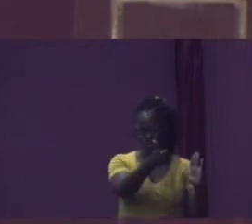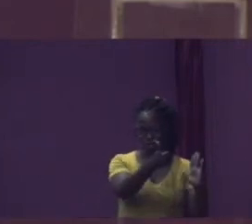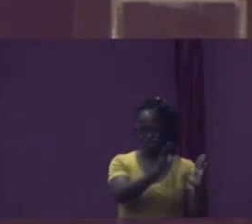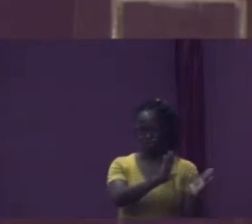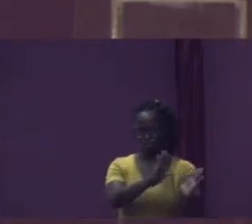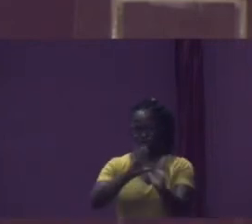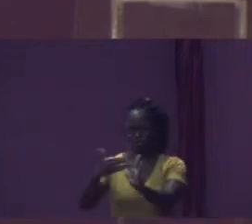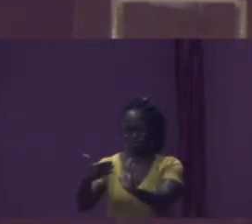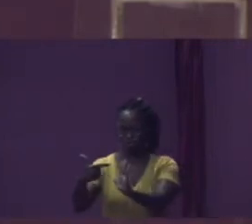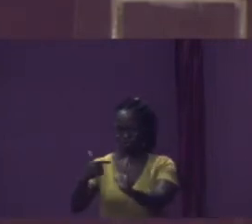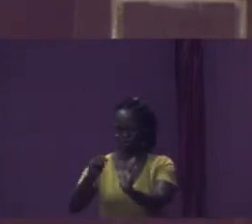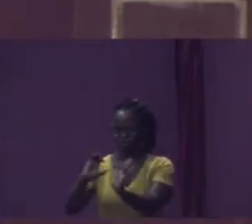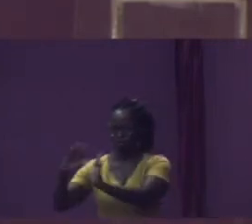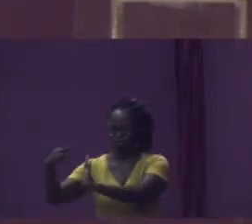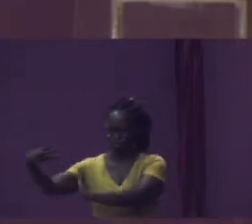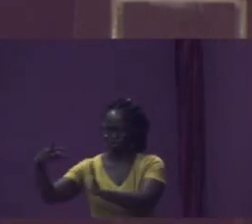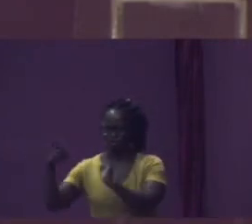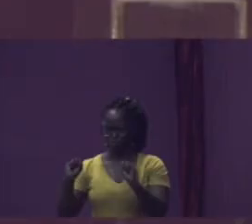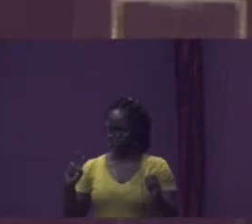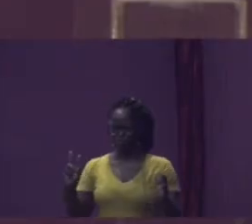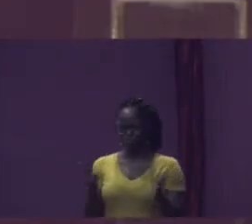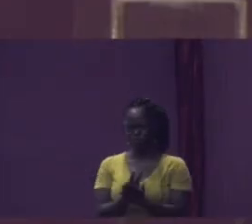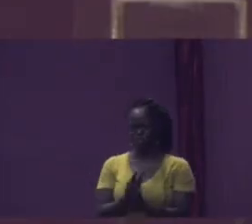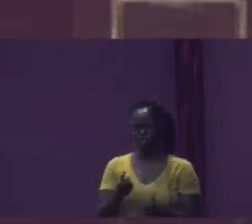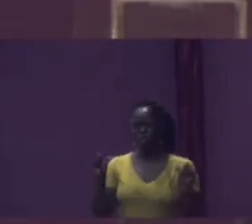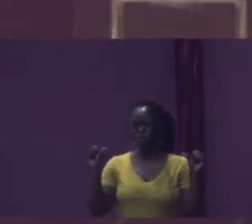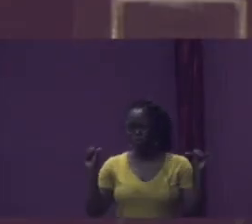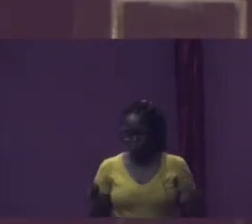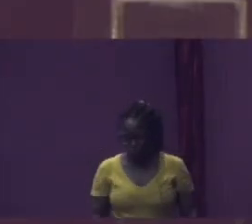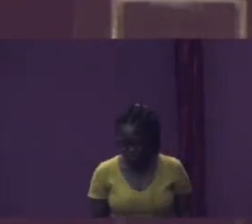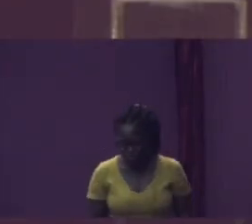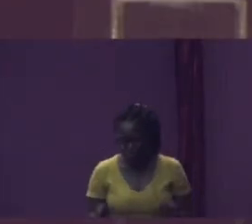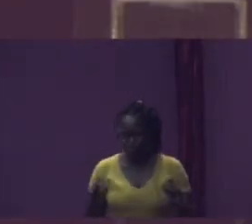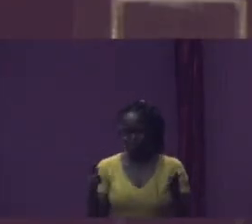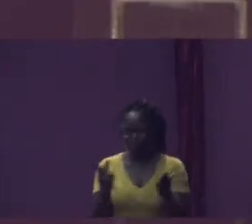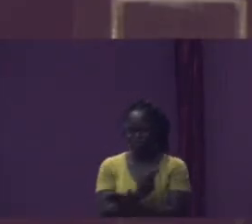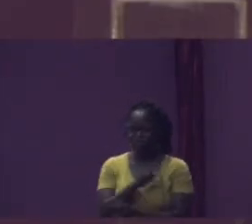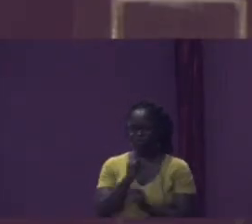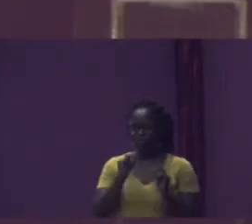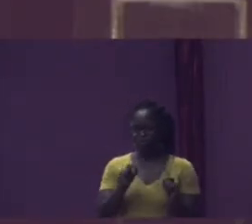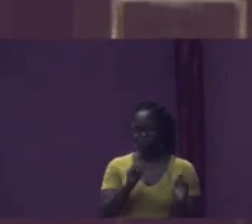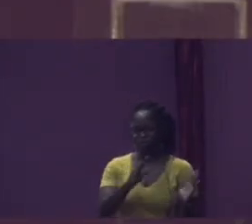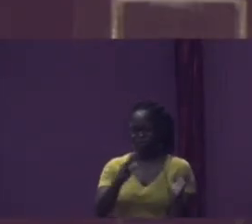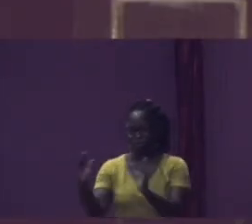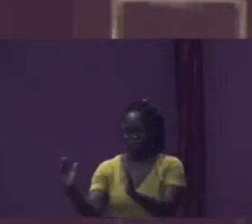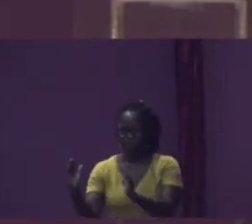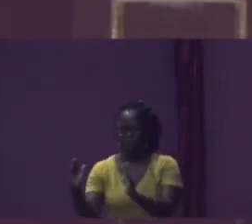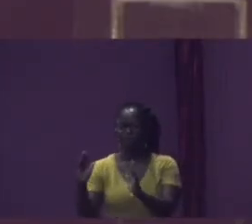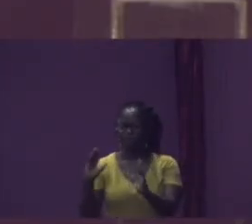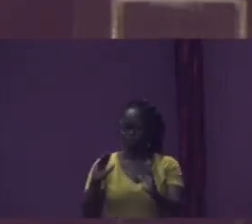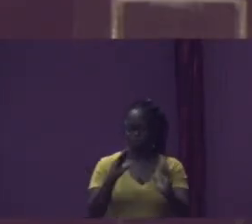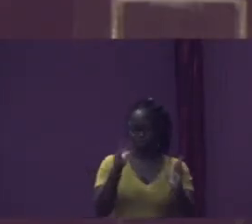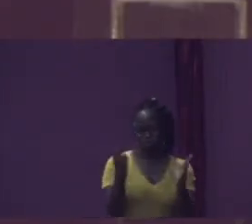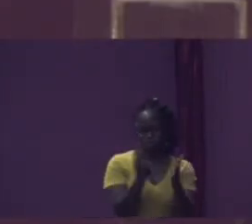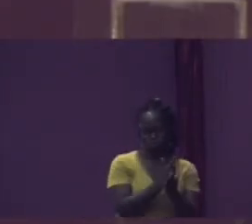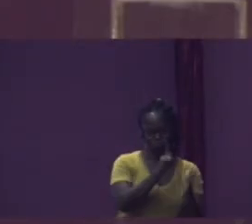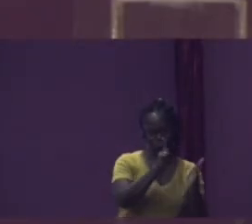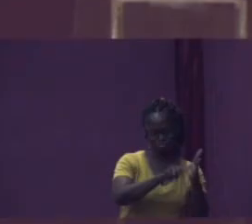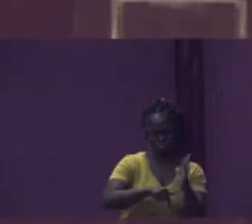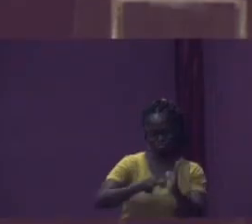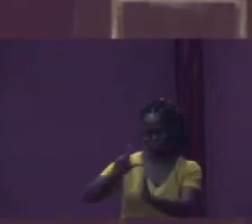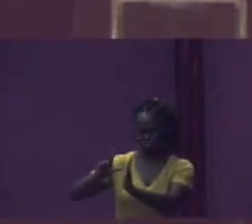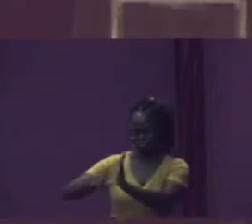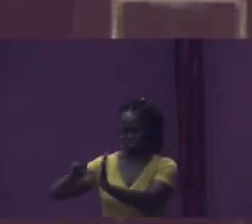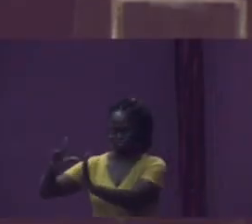delay takes place at multiple points. So it may take her a while to decide to seek care. It may be that she's